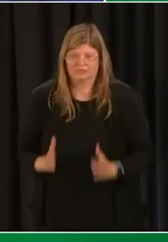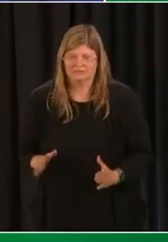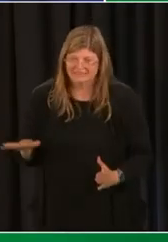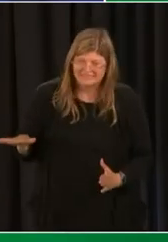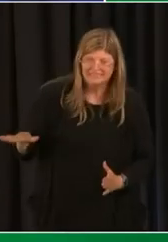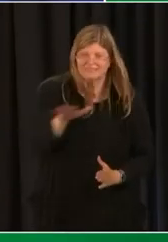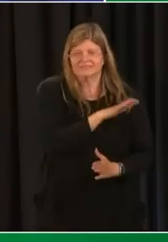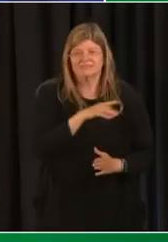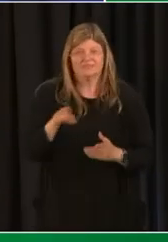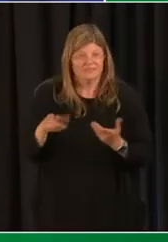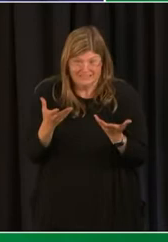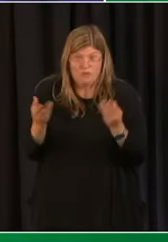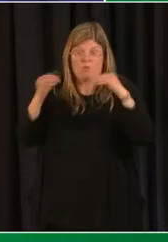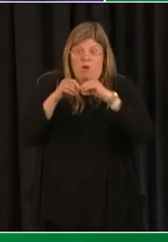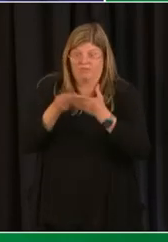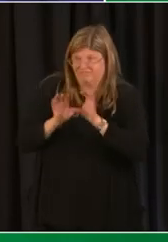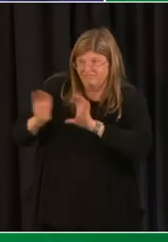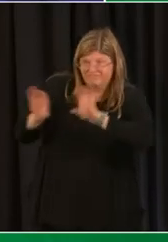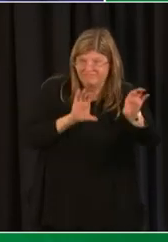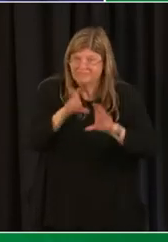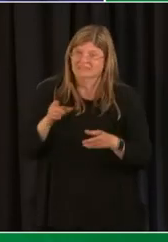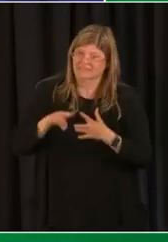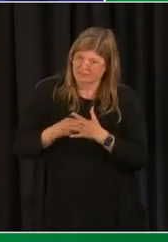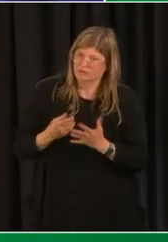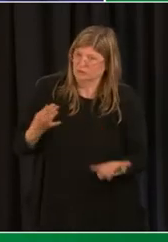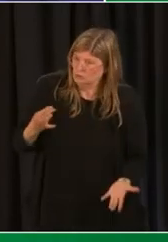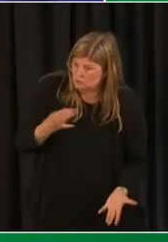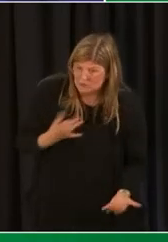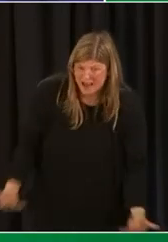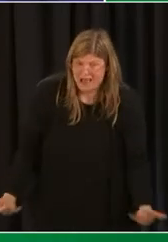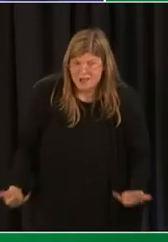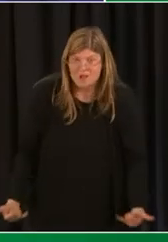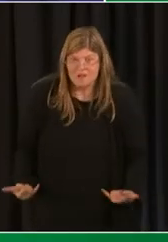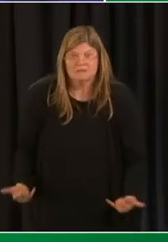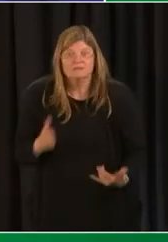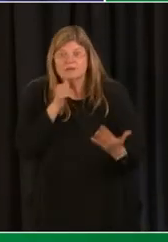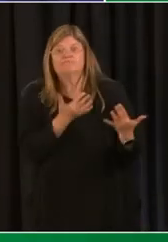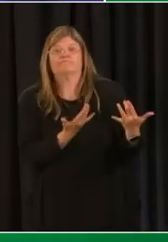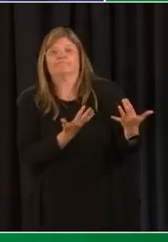if people start applying sooner. So there is no reason to wait.